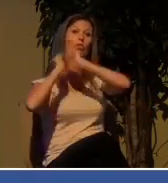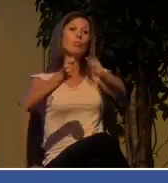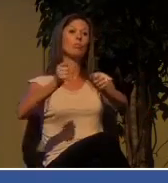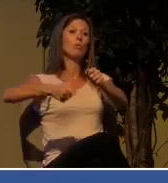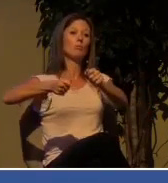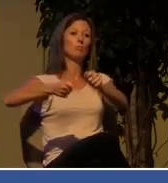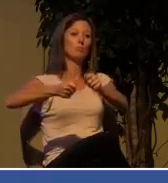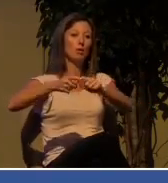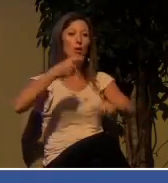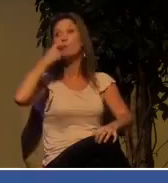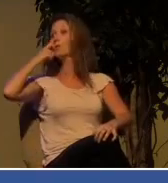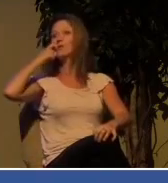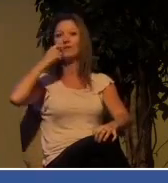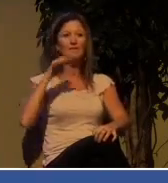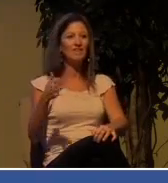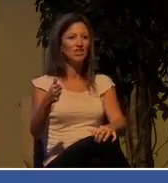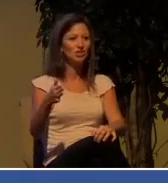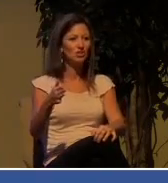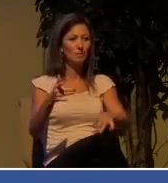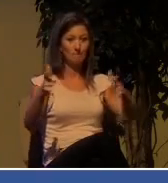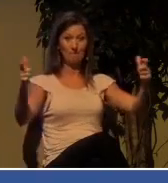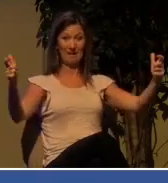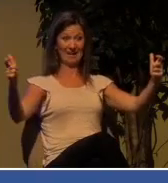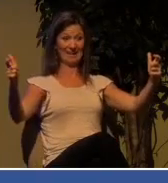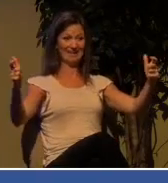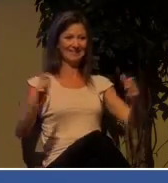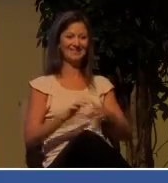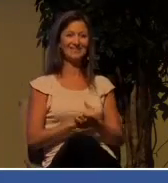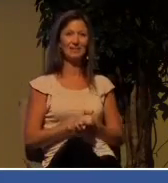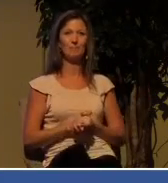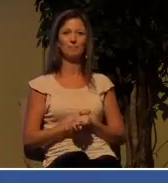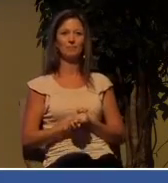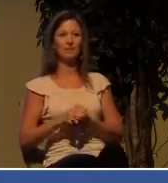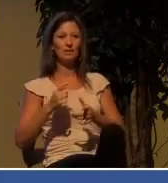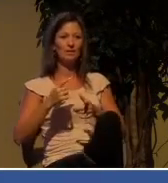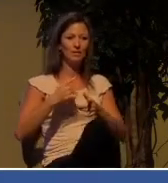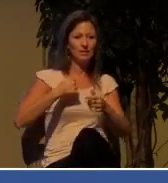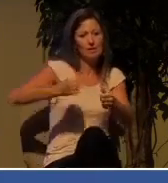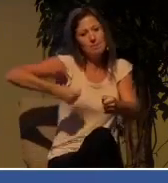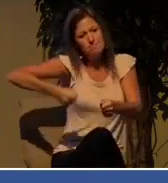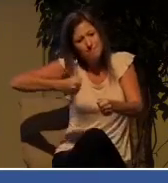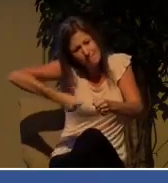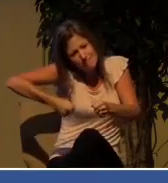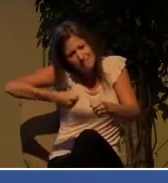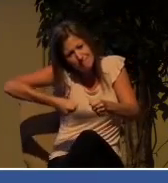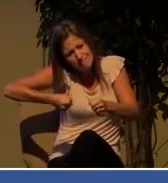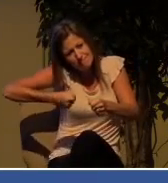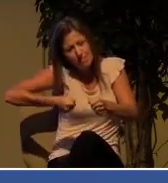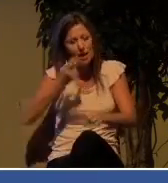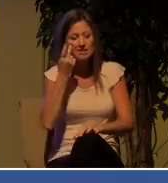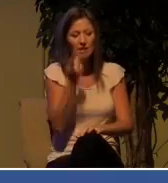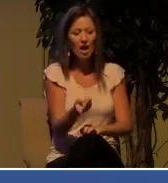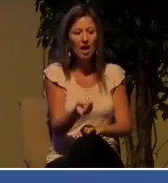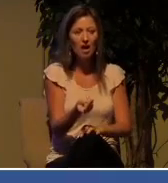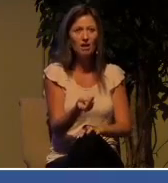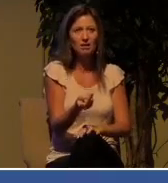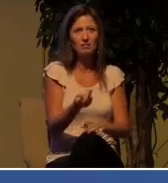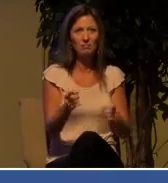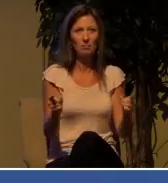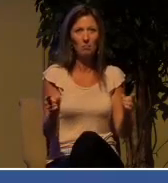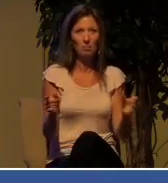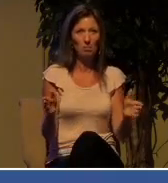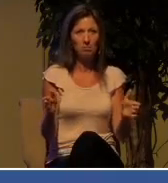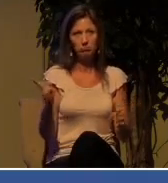that first hit. And it was a big one. I wasn't able to reel it in, but I saw it close enough. It had to be about like so